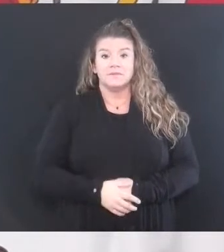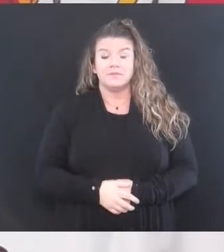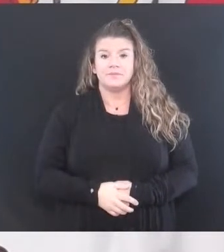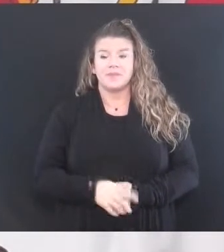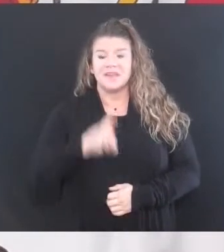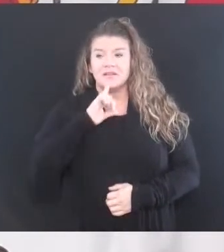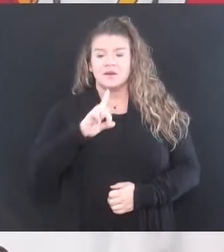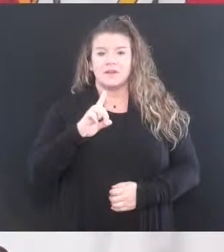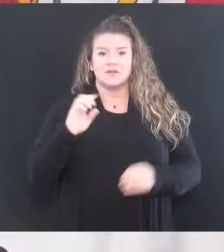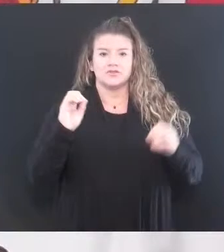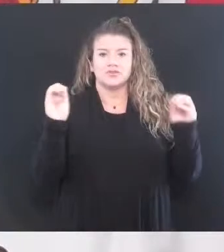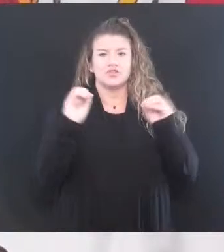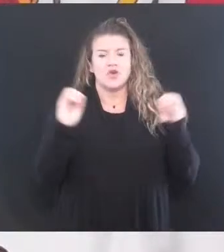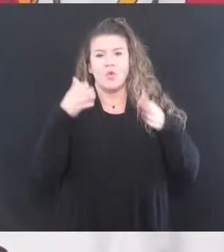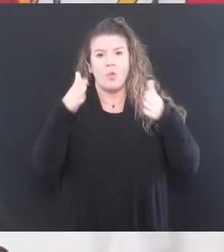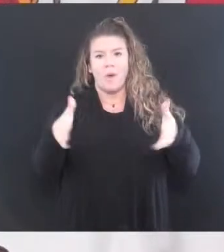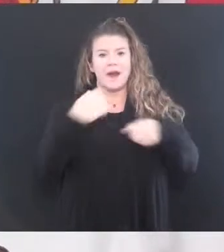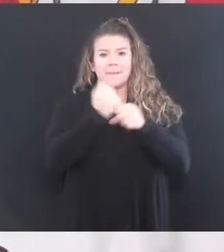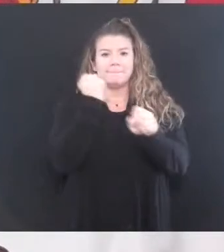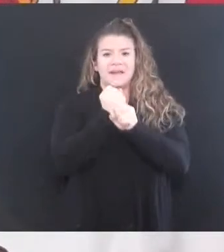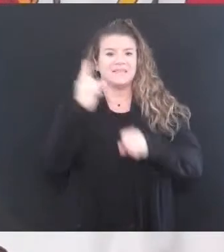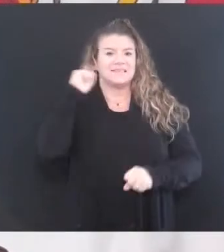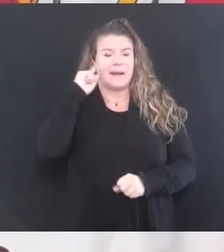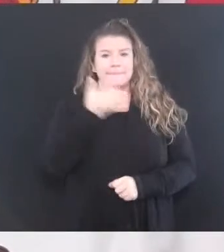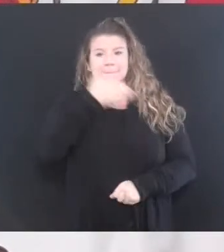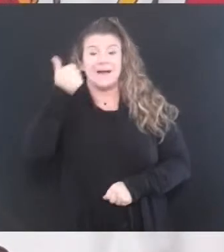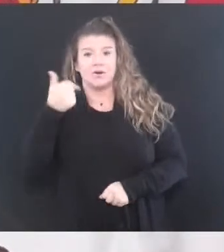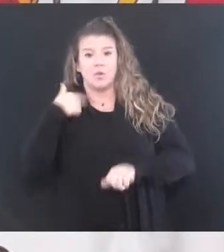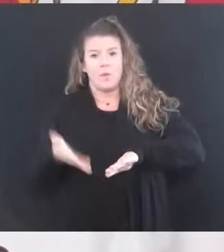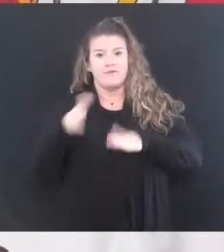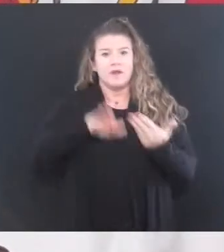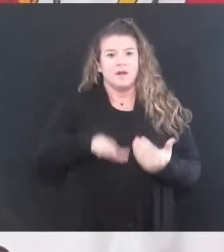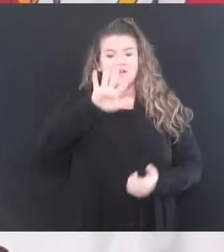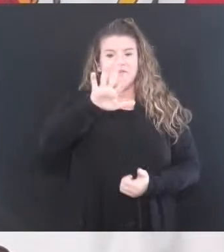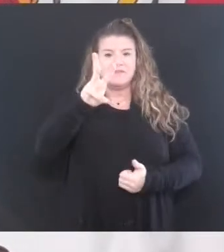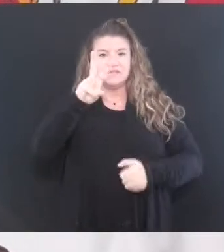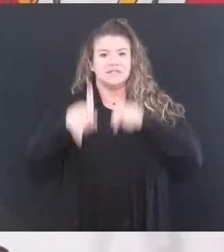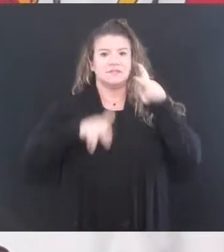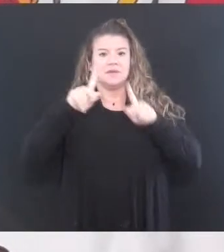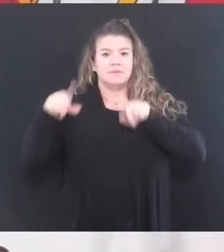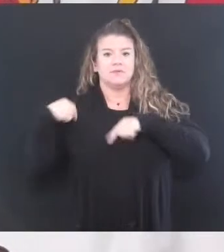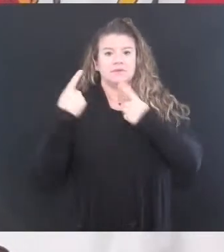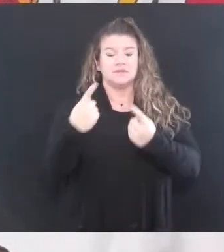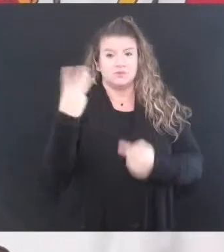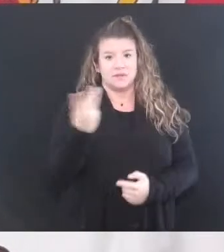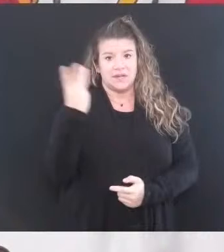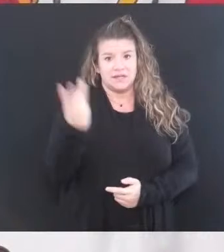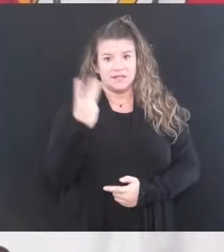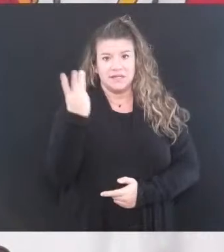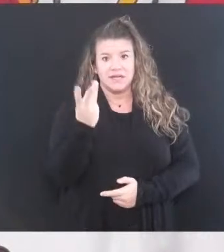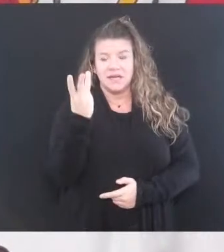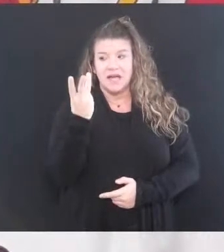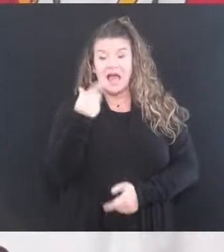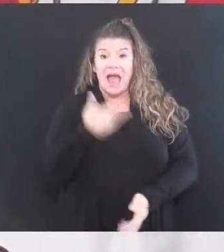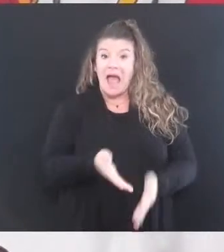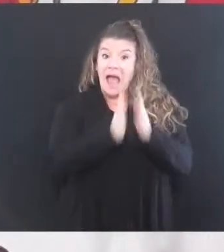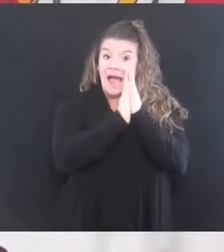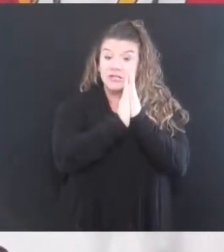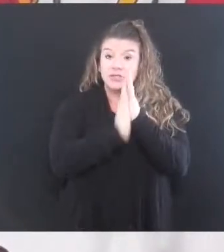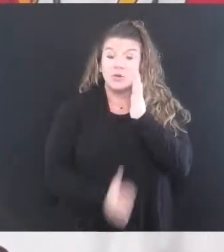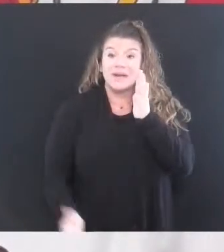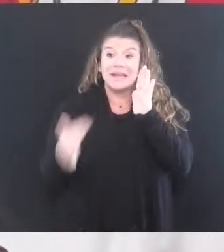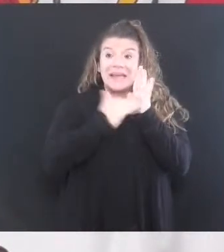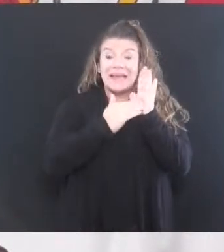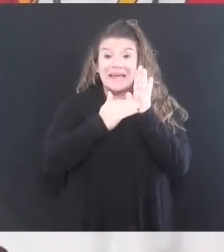There's no way of sugarcoating this. We've lost another 56 people since Wednesday. I ask you again to join